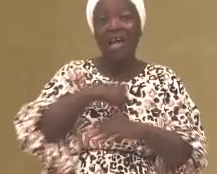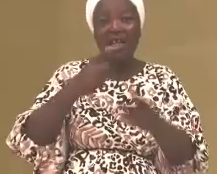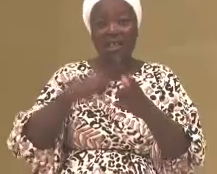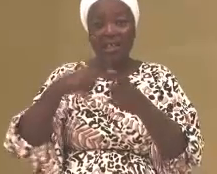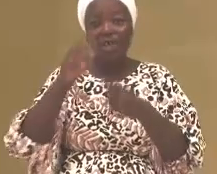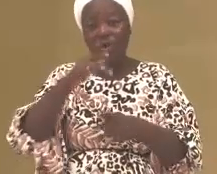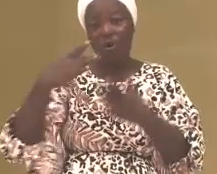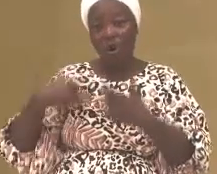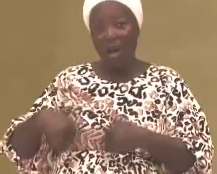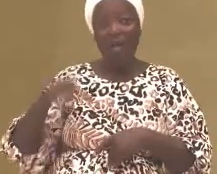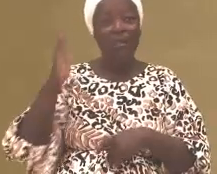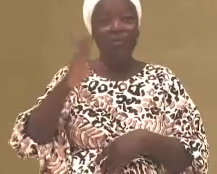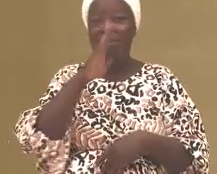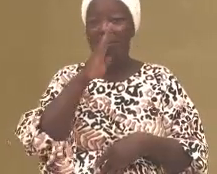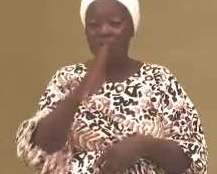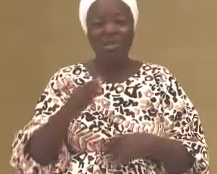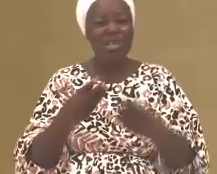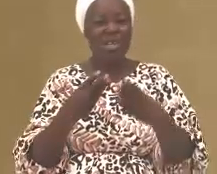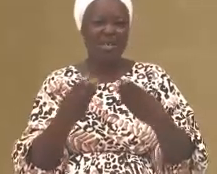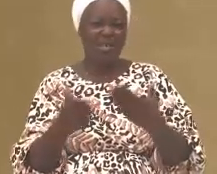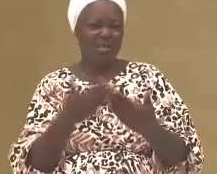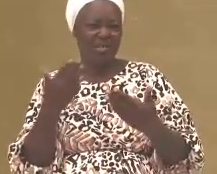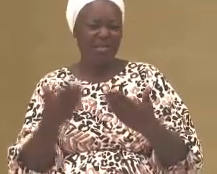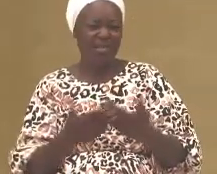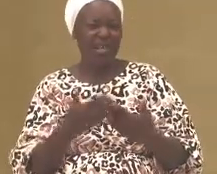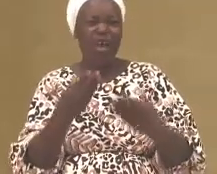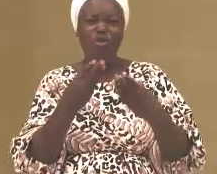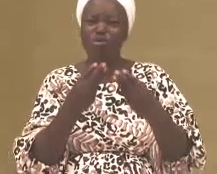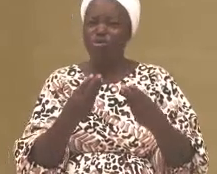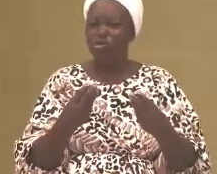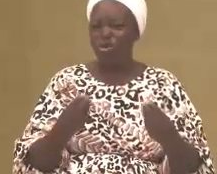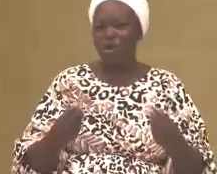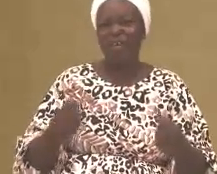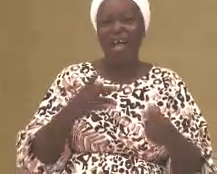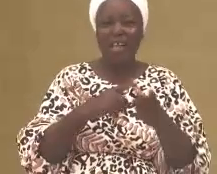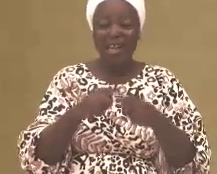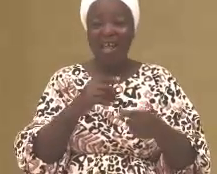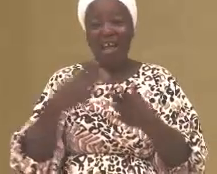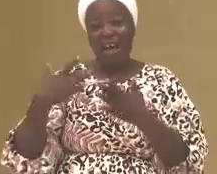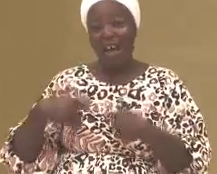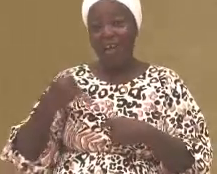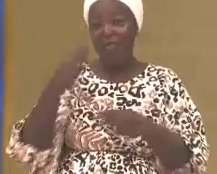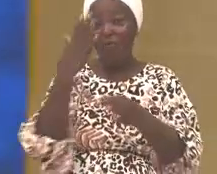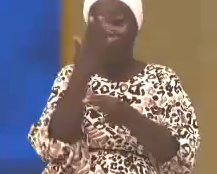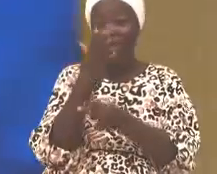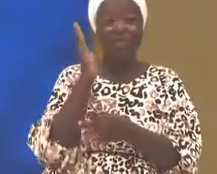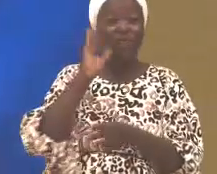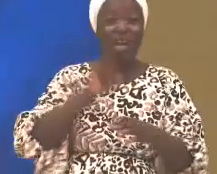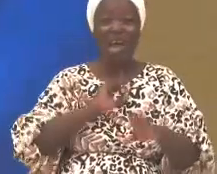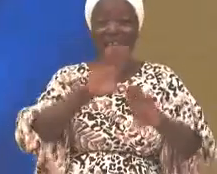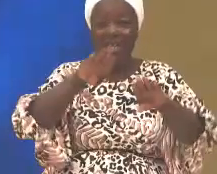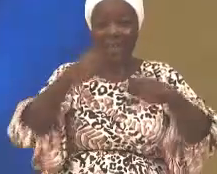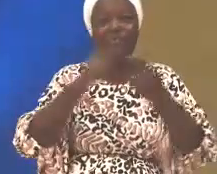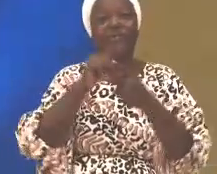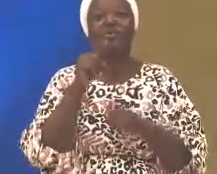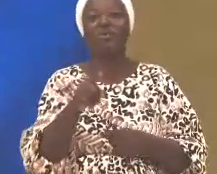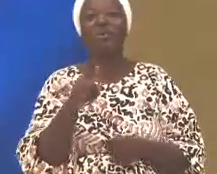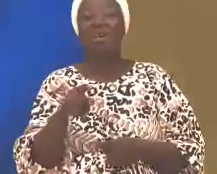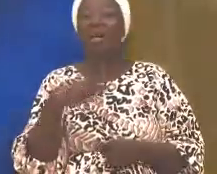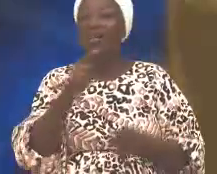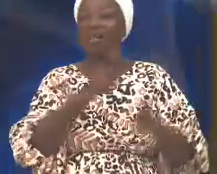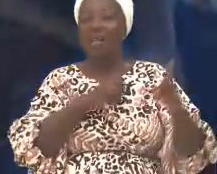be pliable and soft. A heart of flesh will I give unto you. The